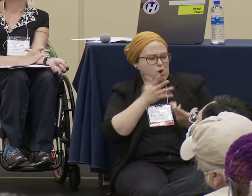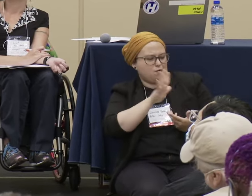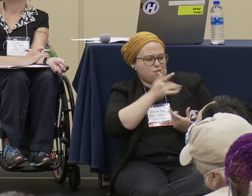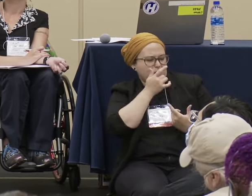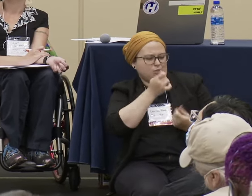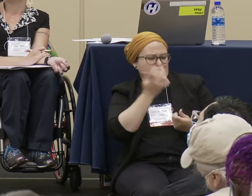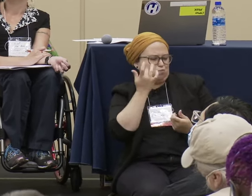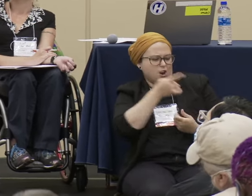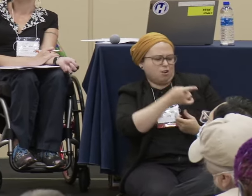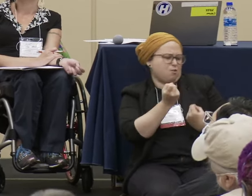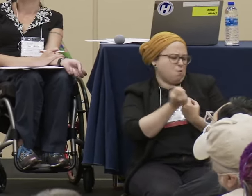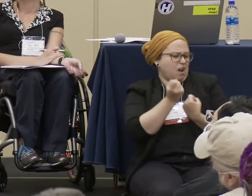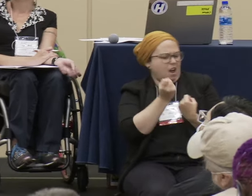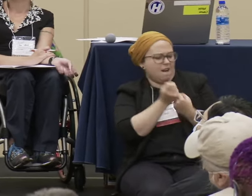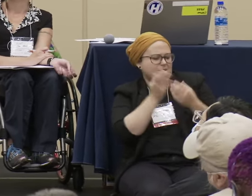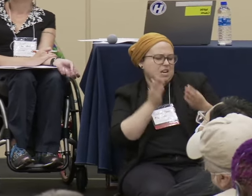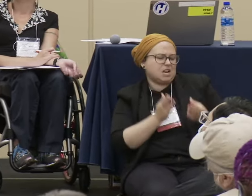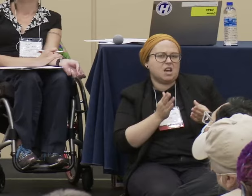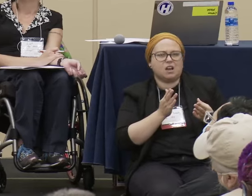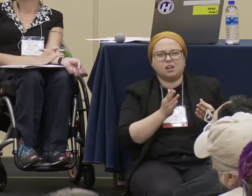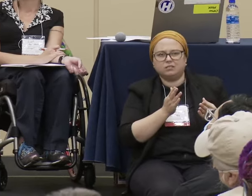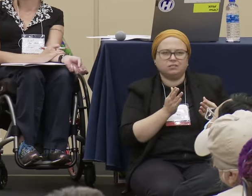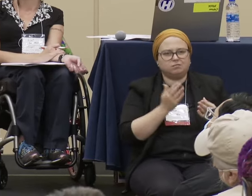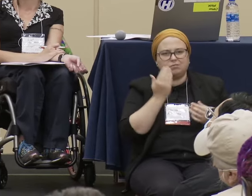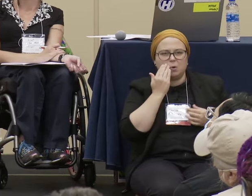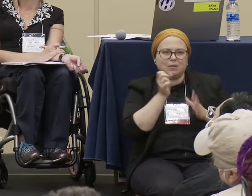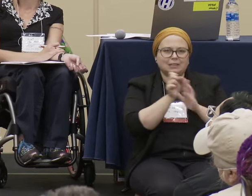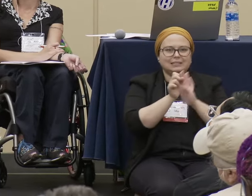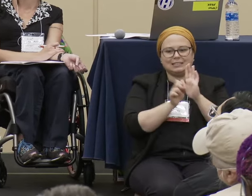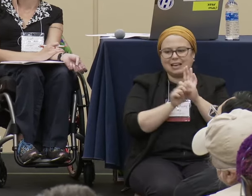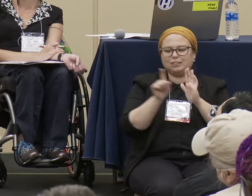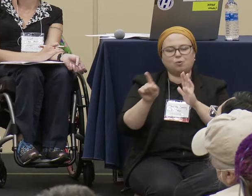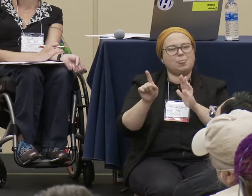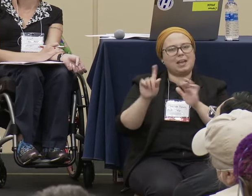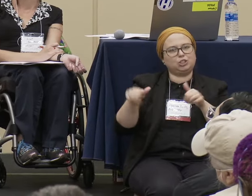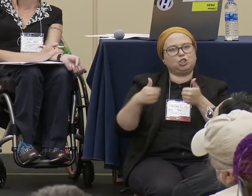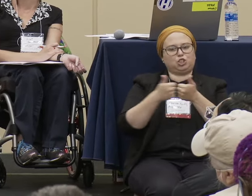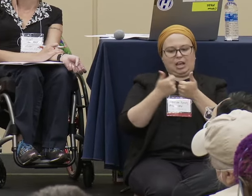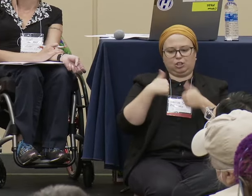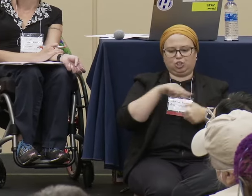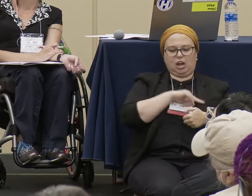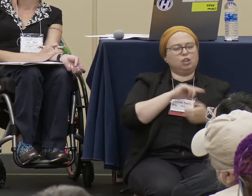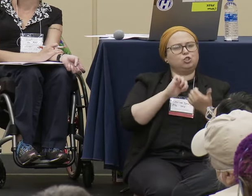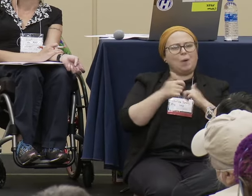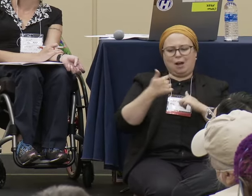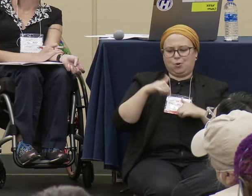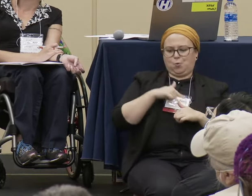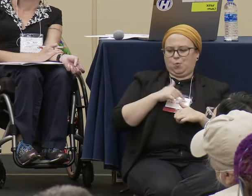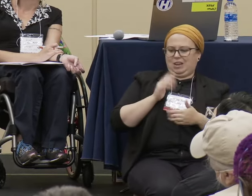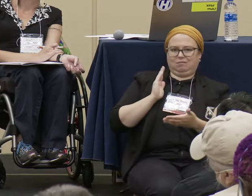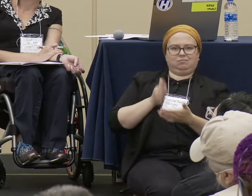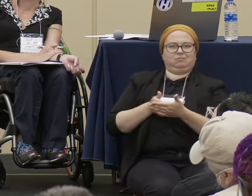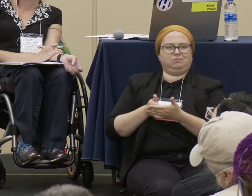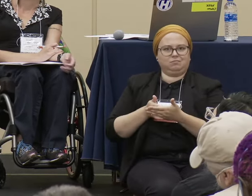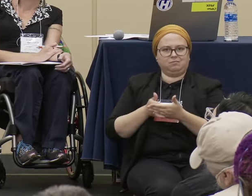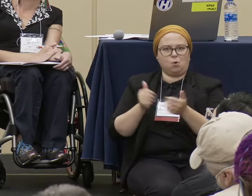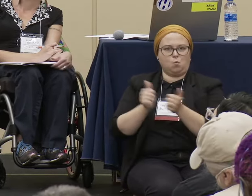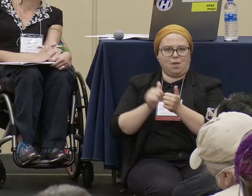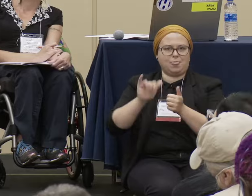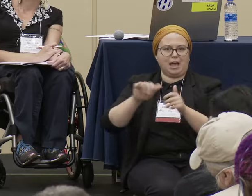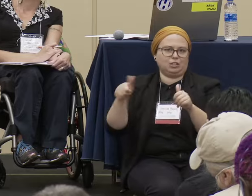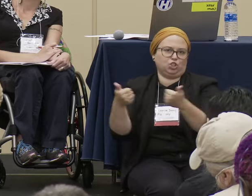interests, knowing like the state? So they challenge us the way we challenge them. So how could we counter that? You know, I guess that's kind of my